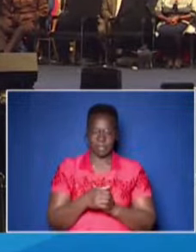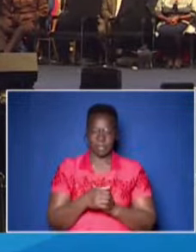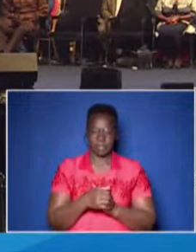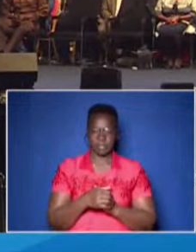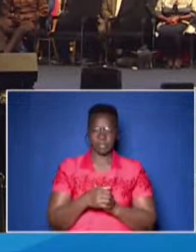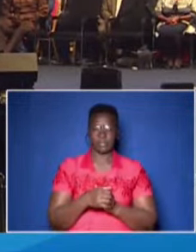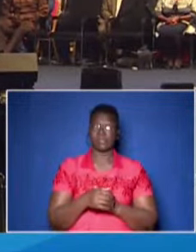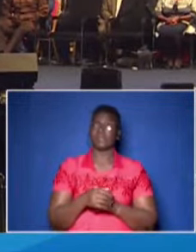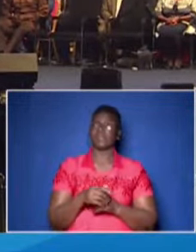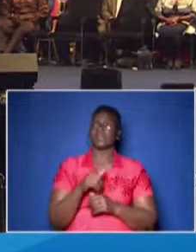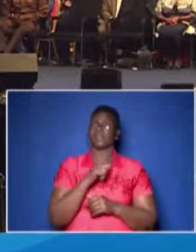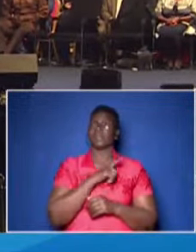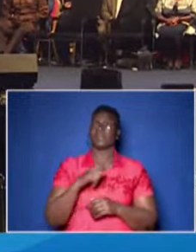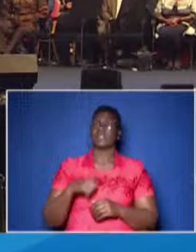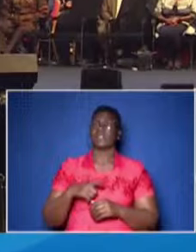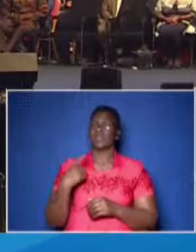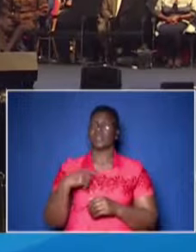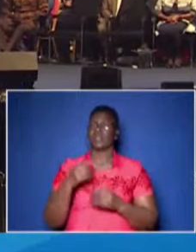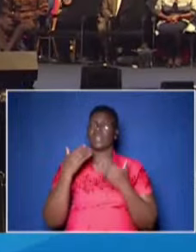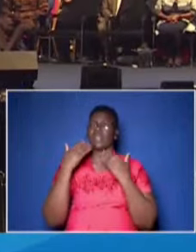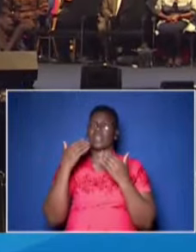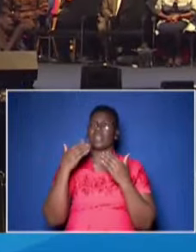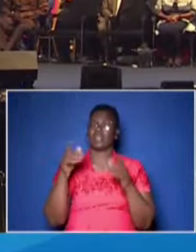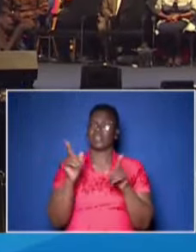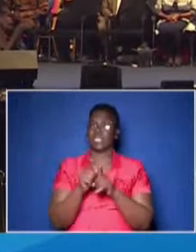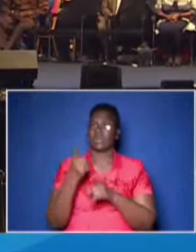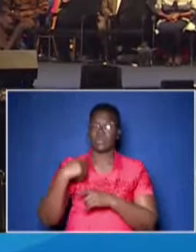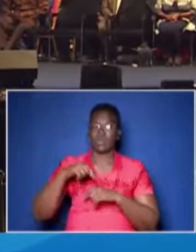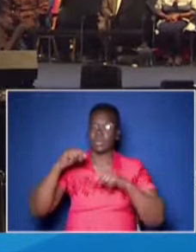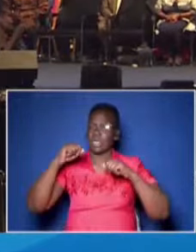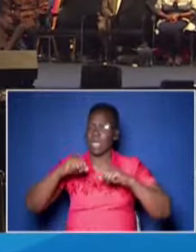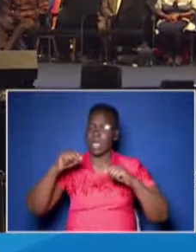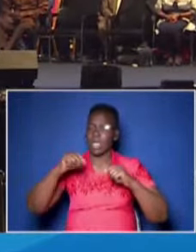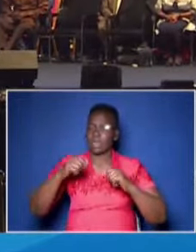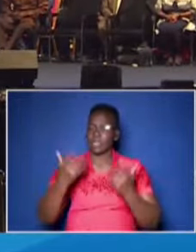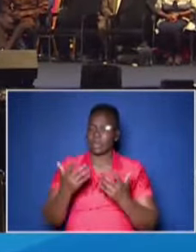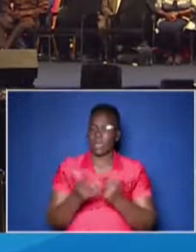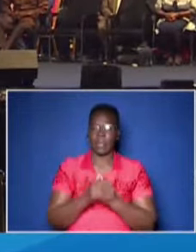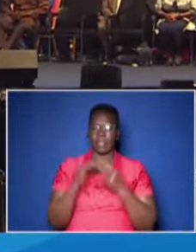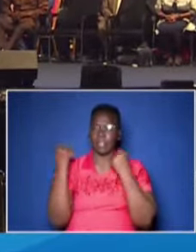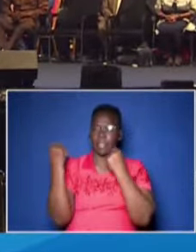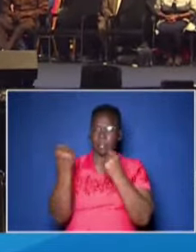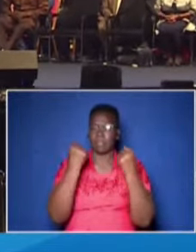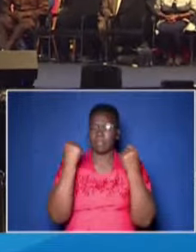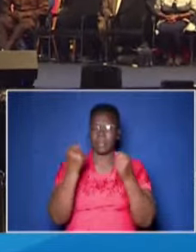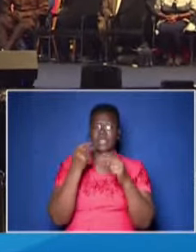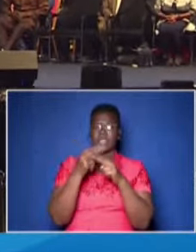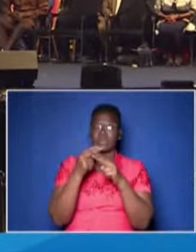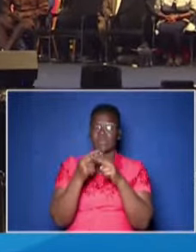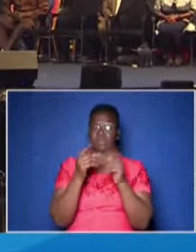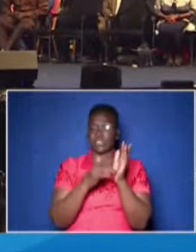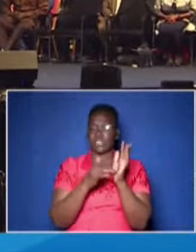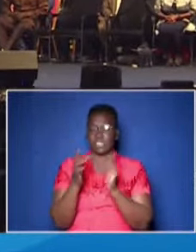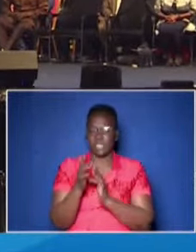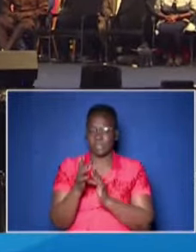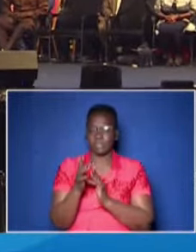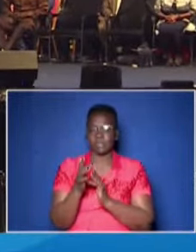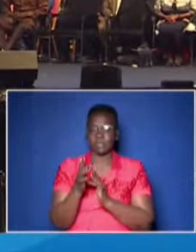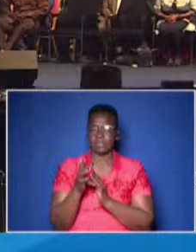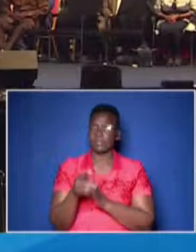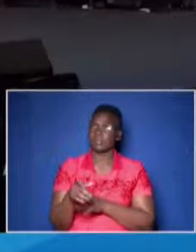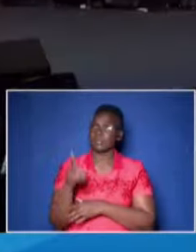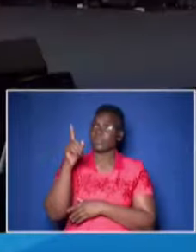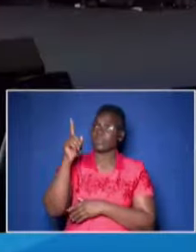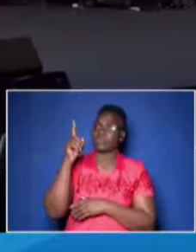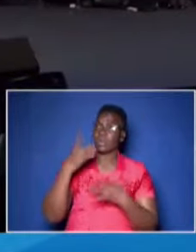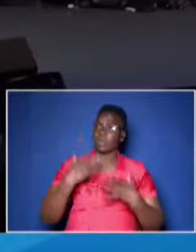the bishop Lord we agree in the mighty name of Jesus that you'll